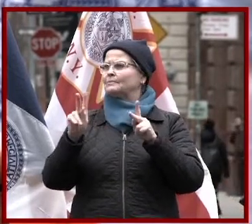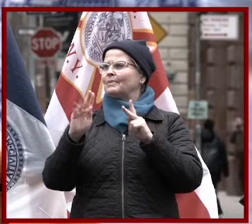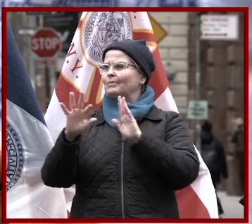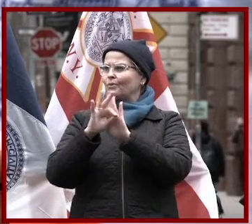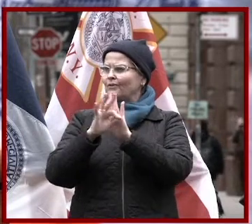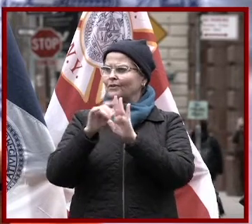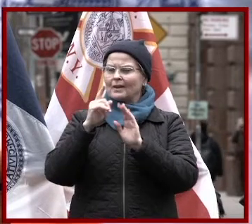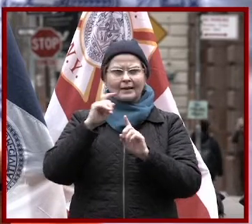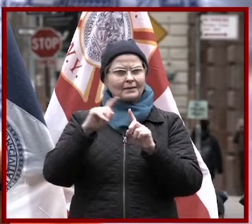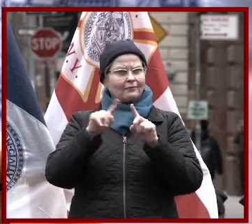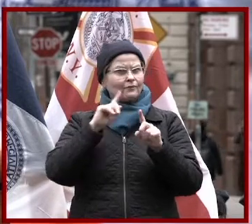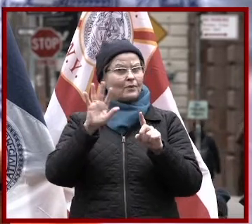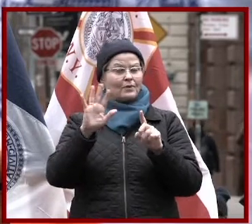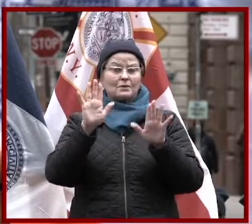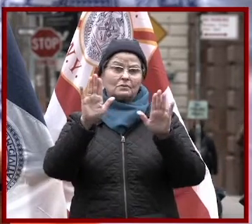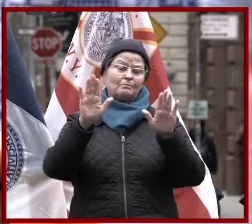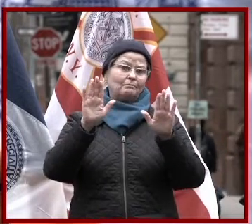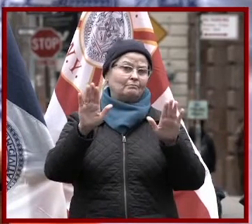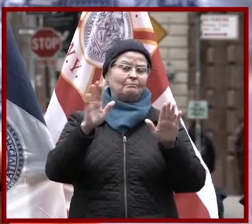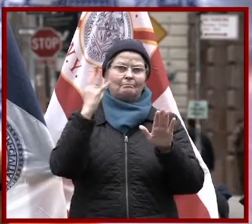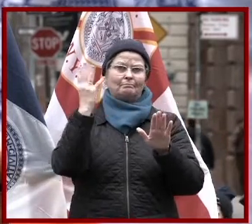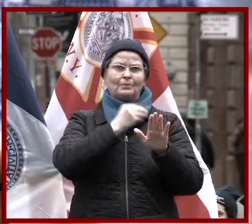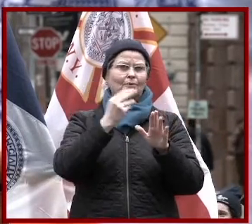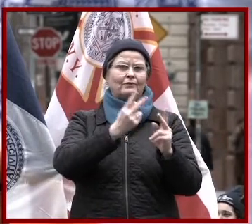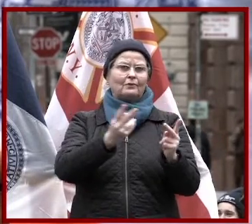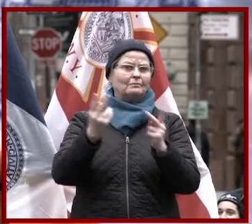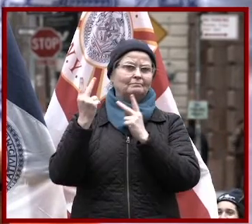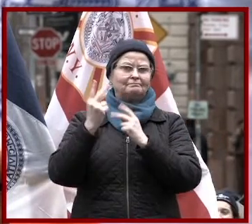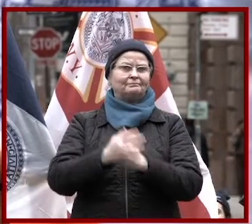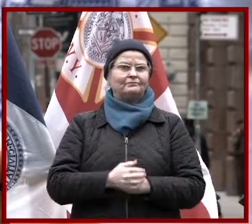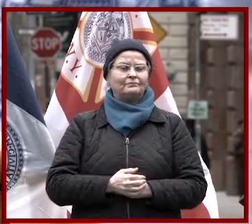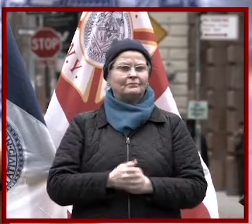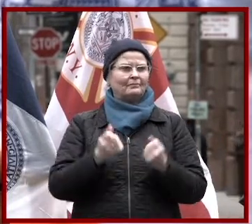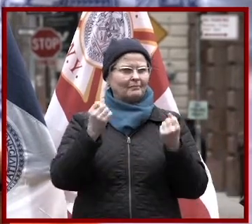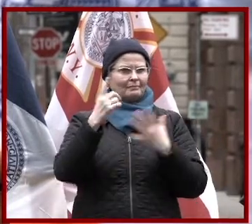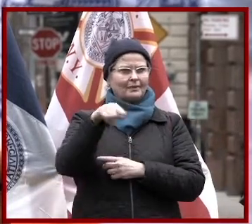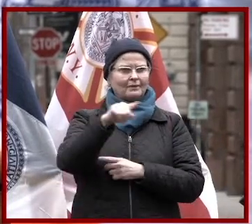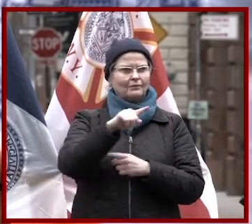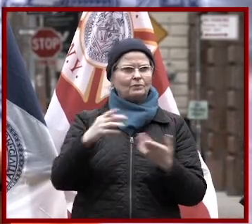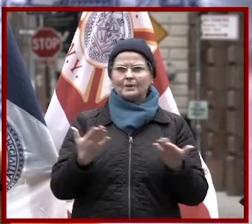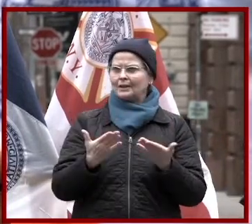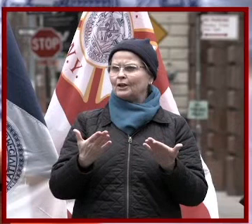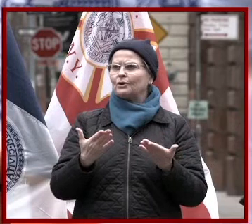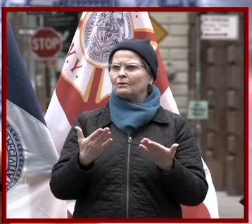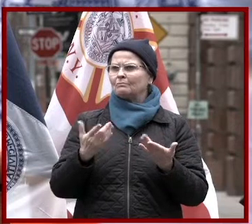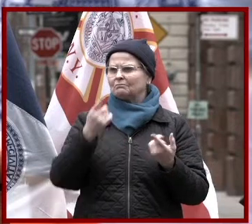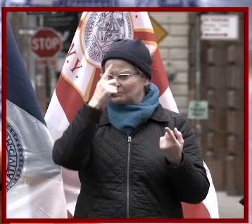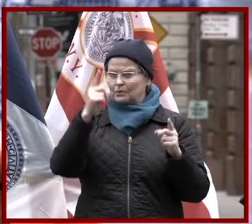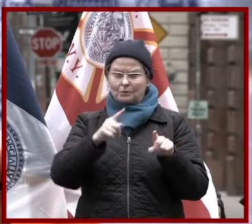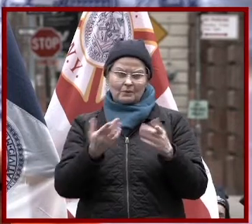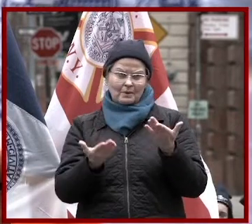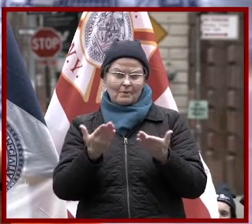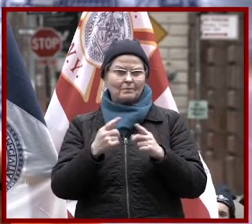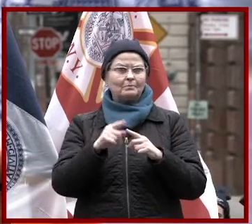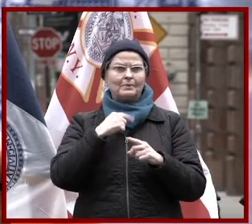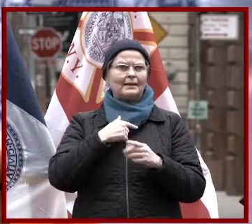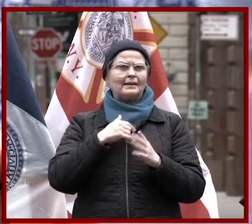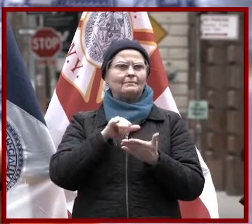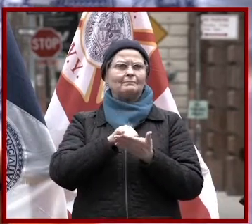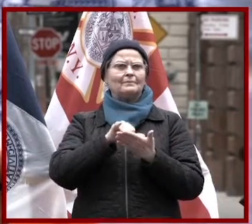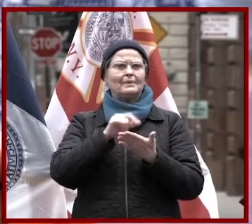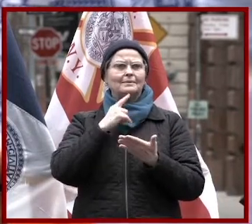for this incredible observation. I think many here would agree that it would be impossible to visit this